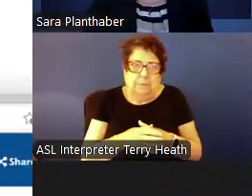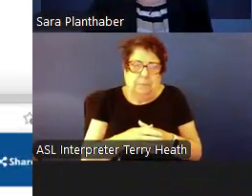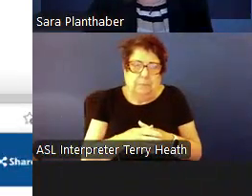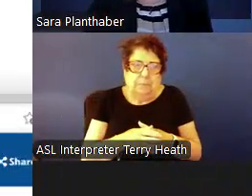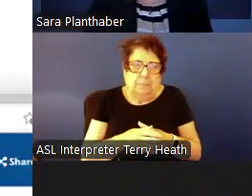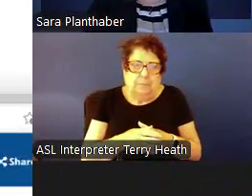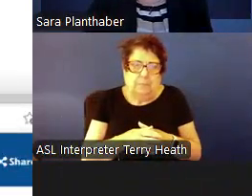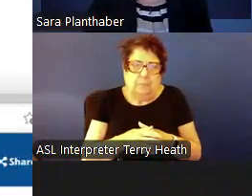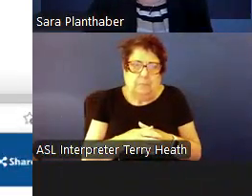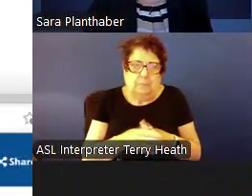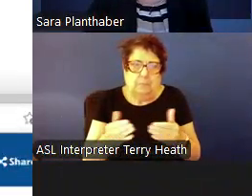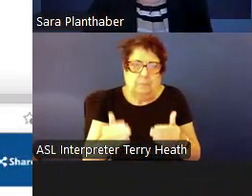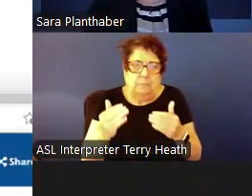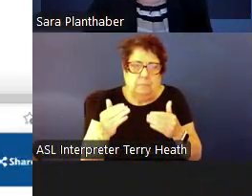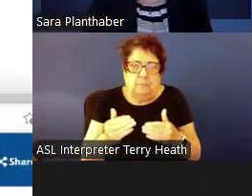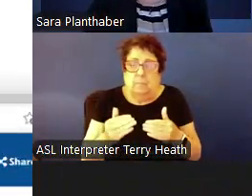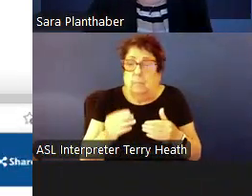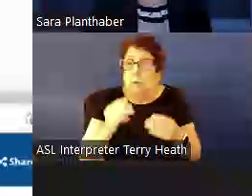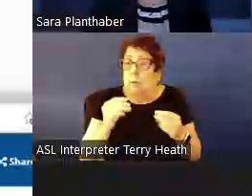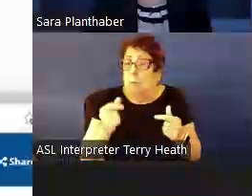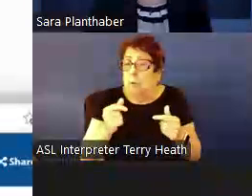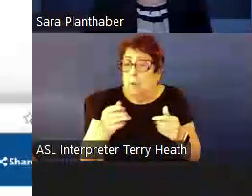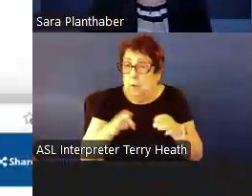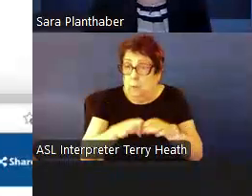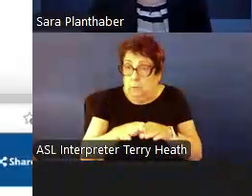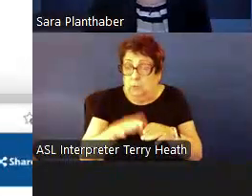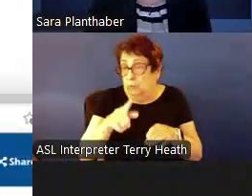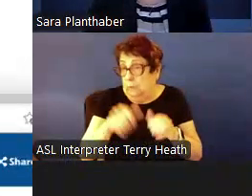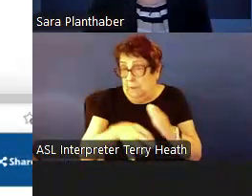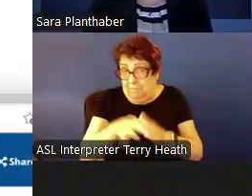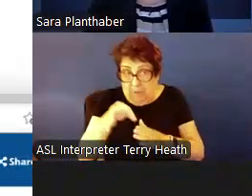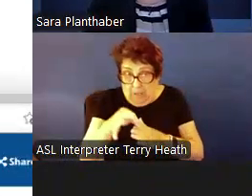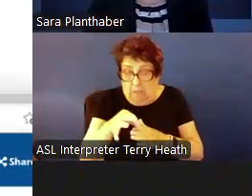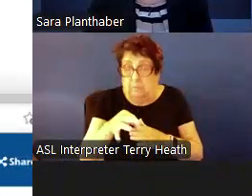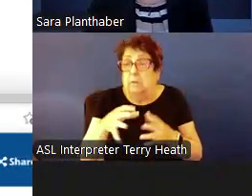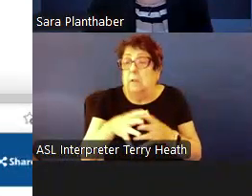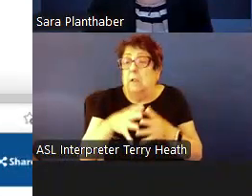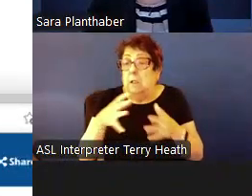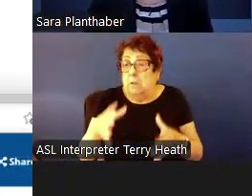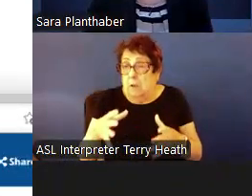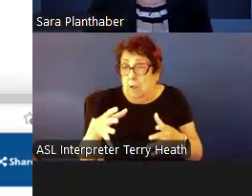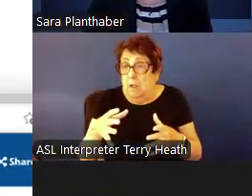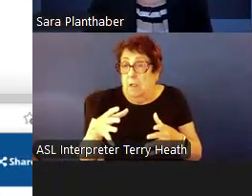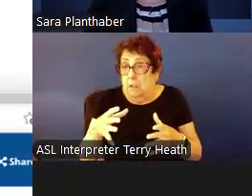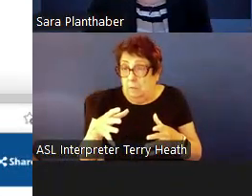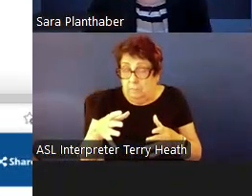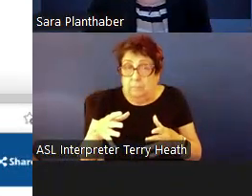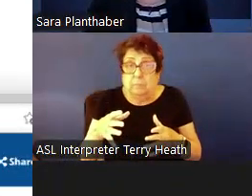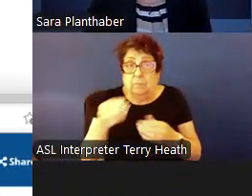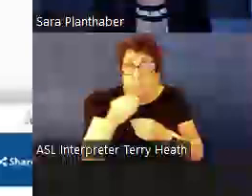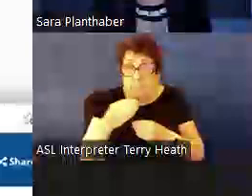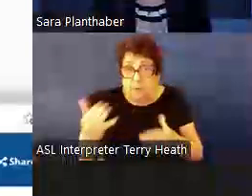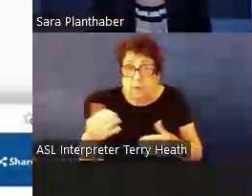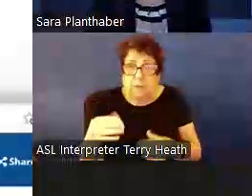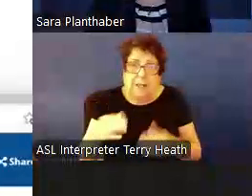So just quickly in closing, you can find a wealth of resources on partnerships in housing, health, social